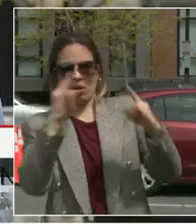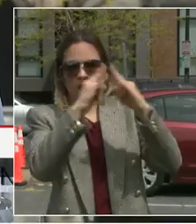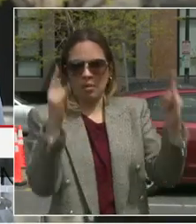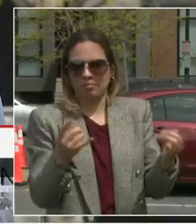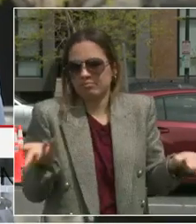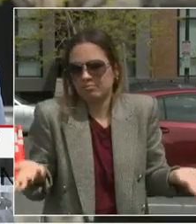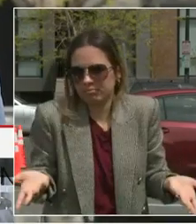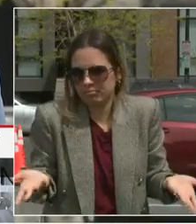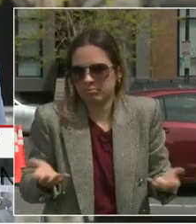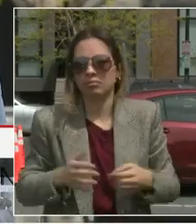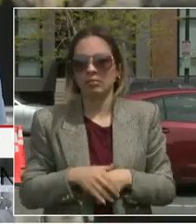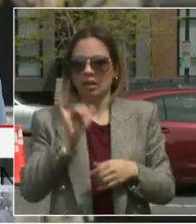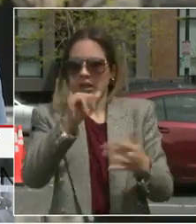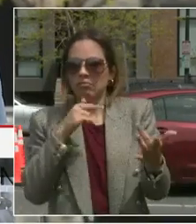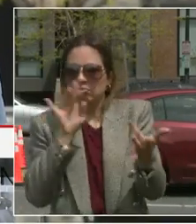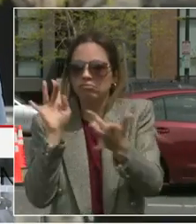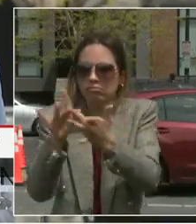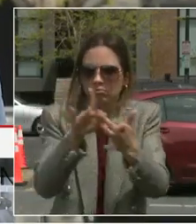Yes.